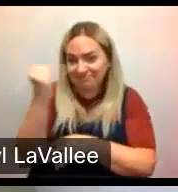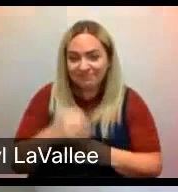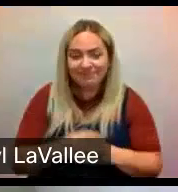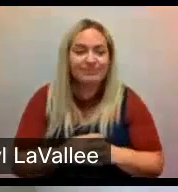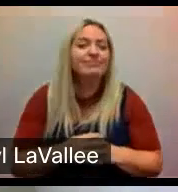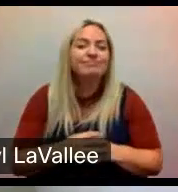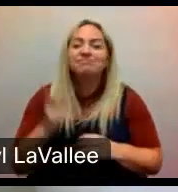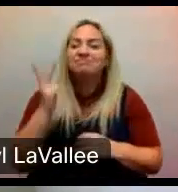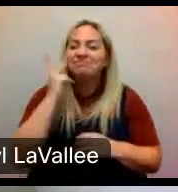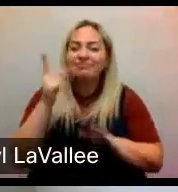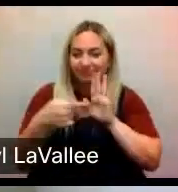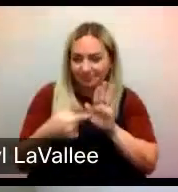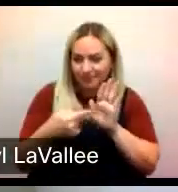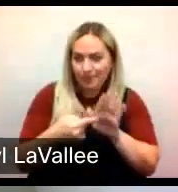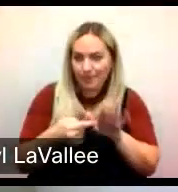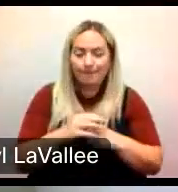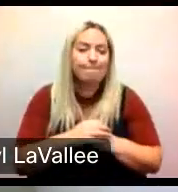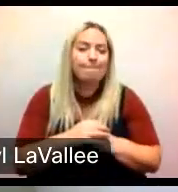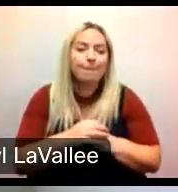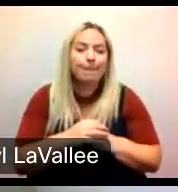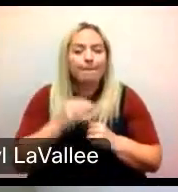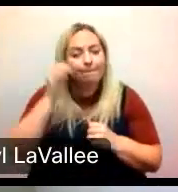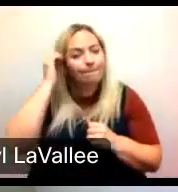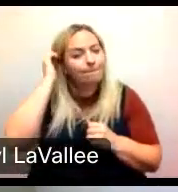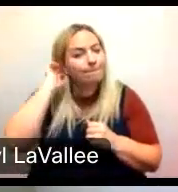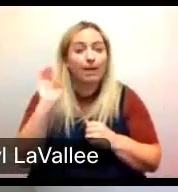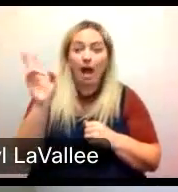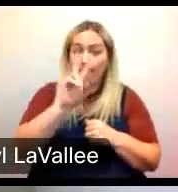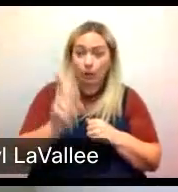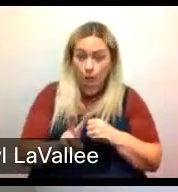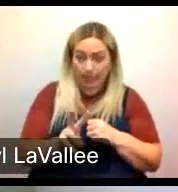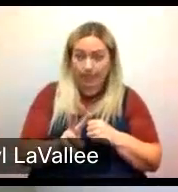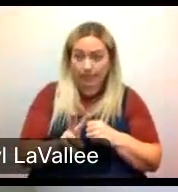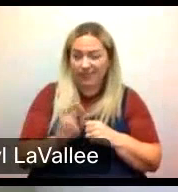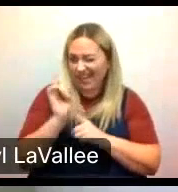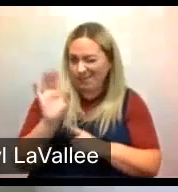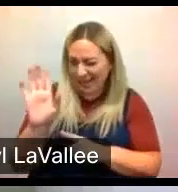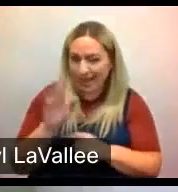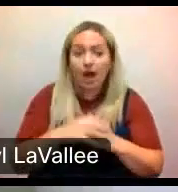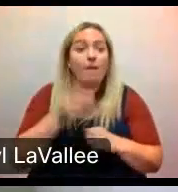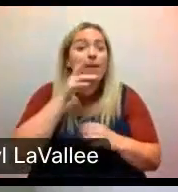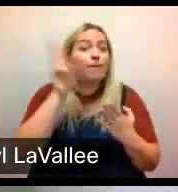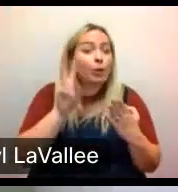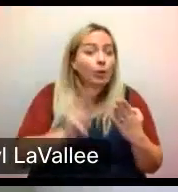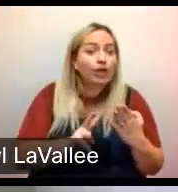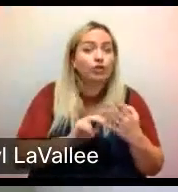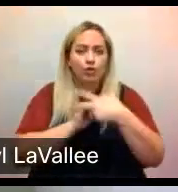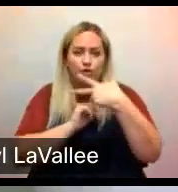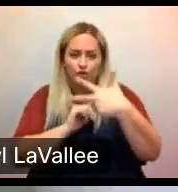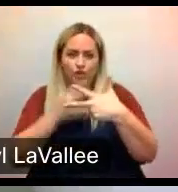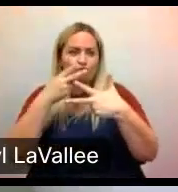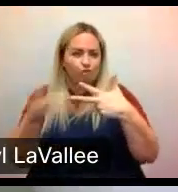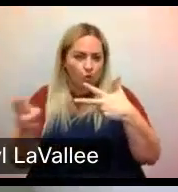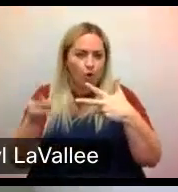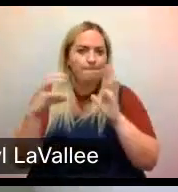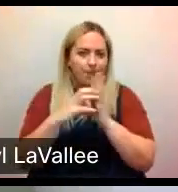So let's look at this example. I'm going to read through this. It'll take me a minute, but I'm going to read through these 3 short paragraphs